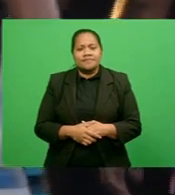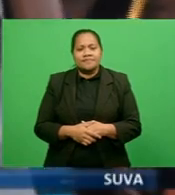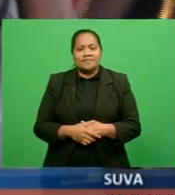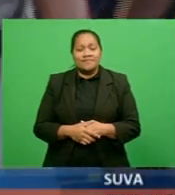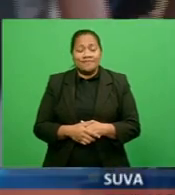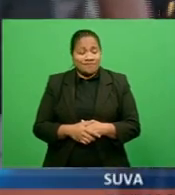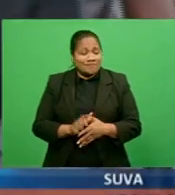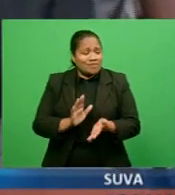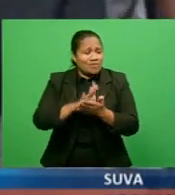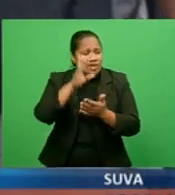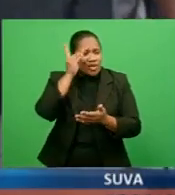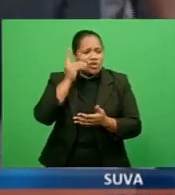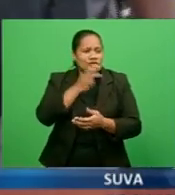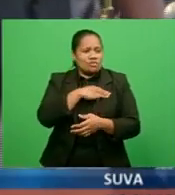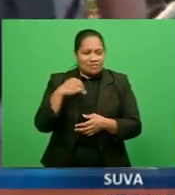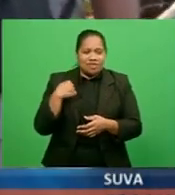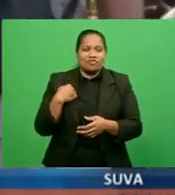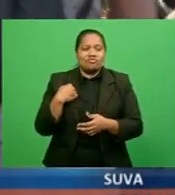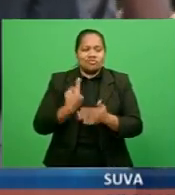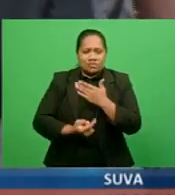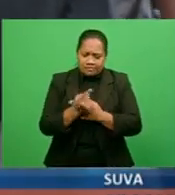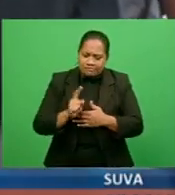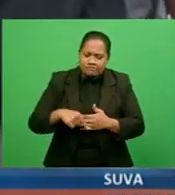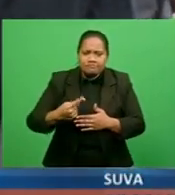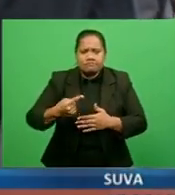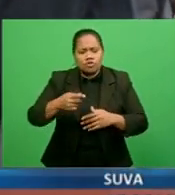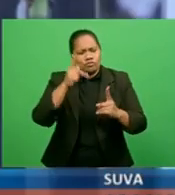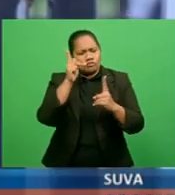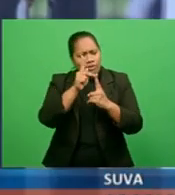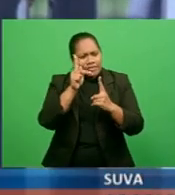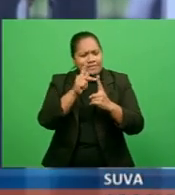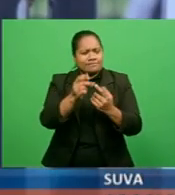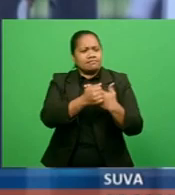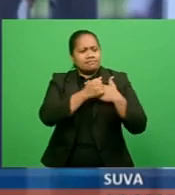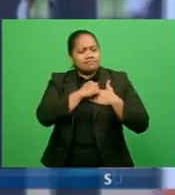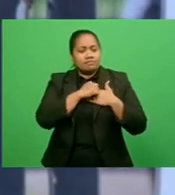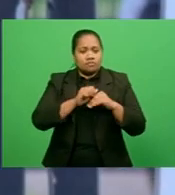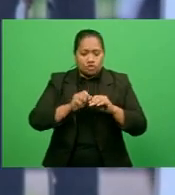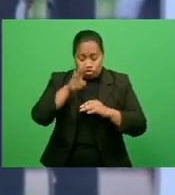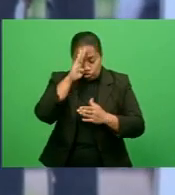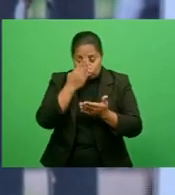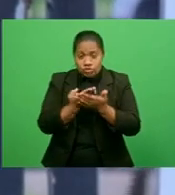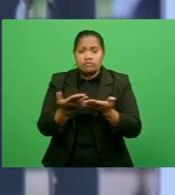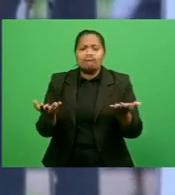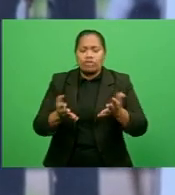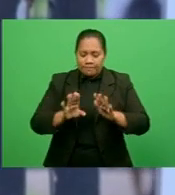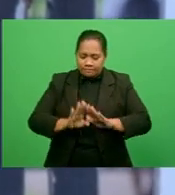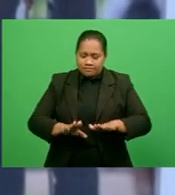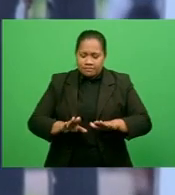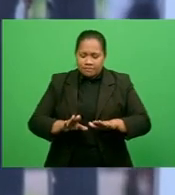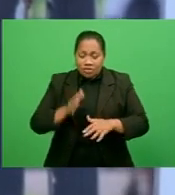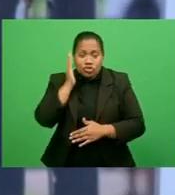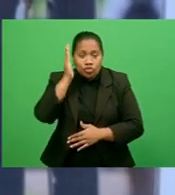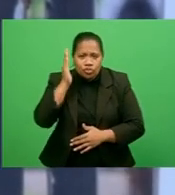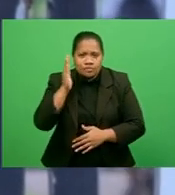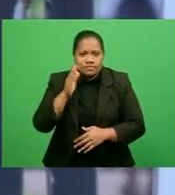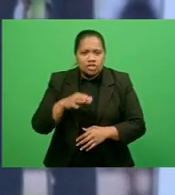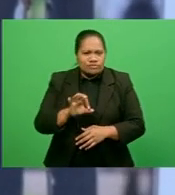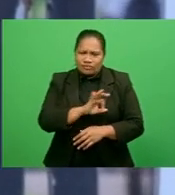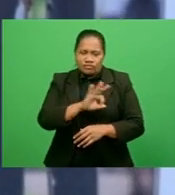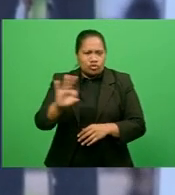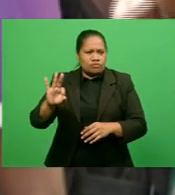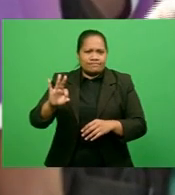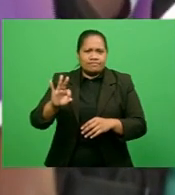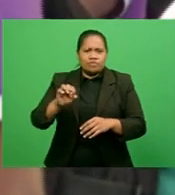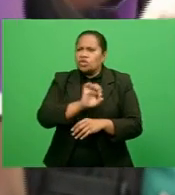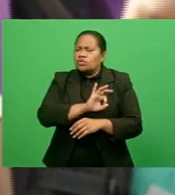The Education Ministry will continue to prioritize the safety of students in school and have zero tolerance on child abuse, child